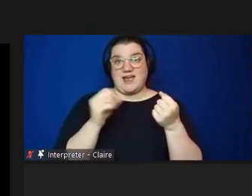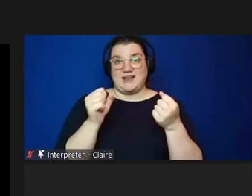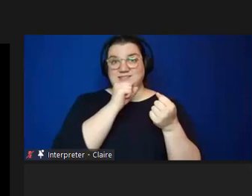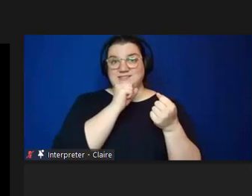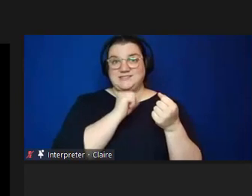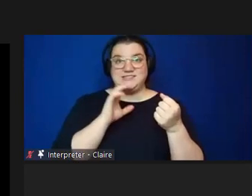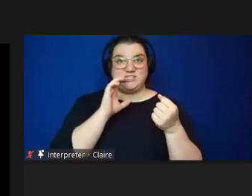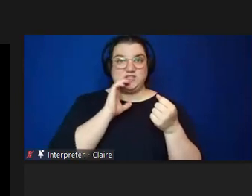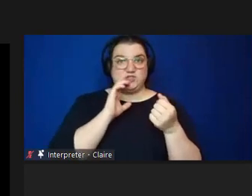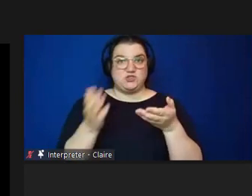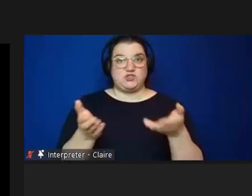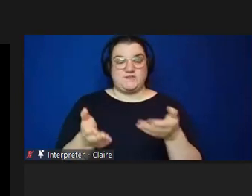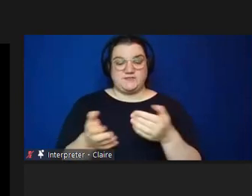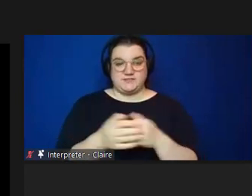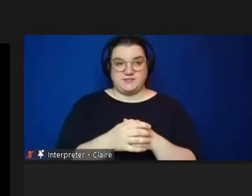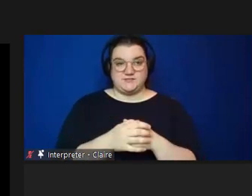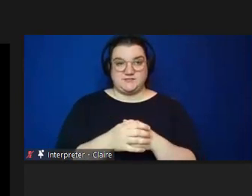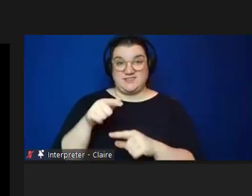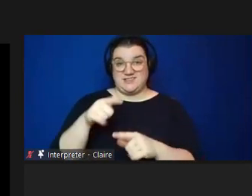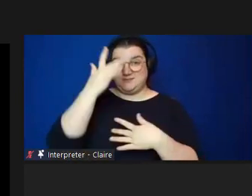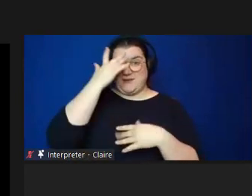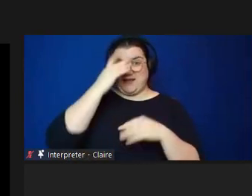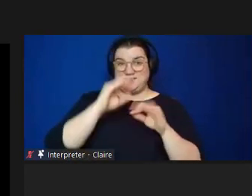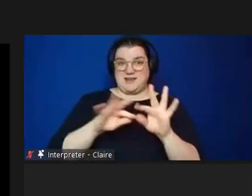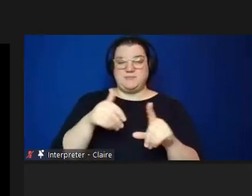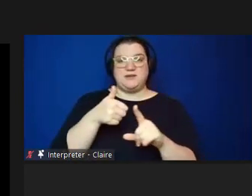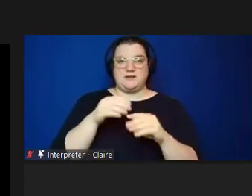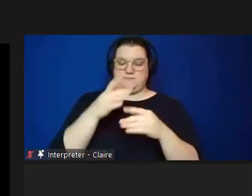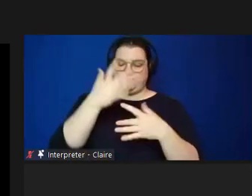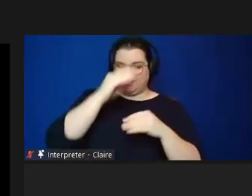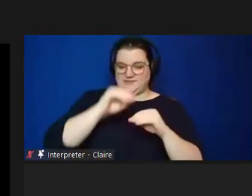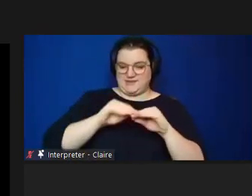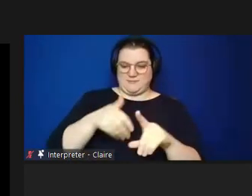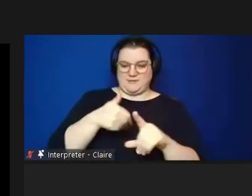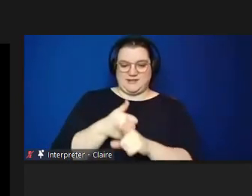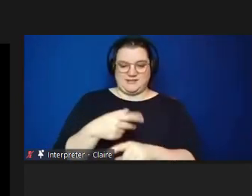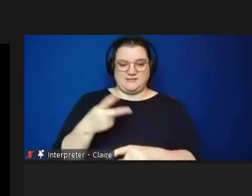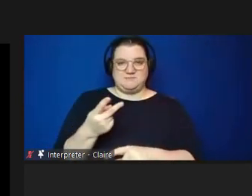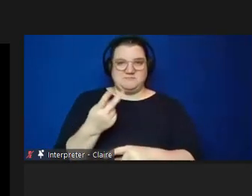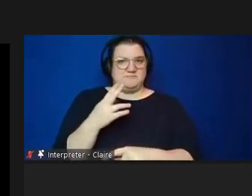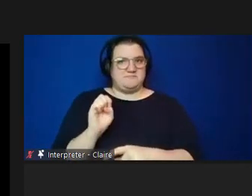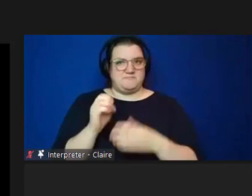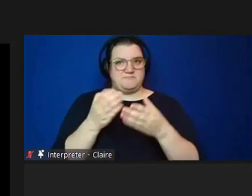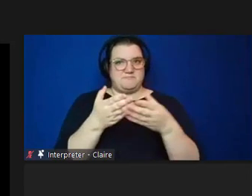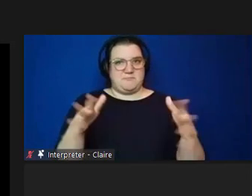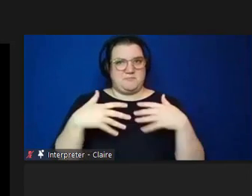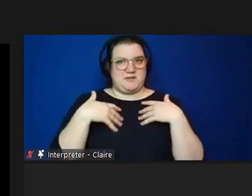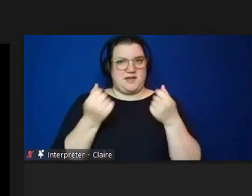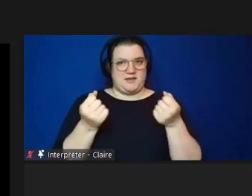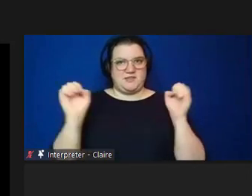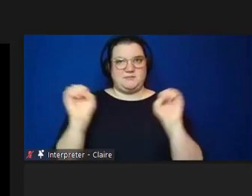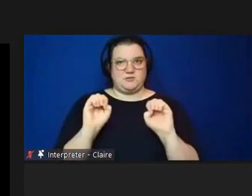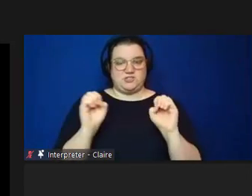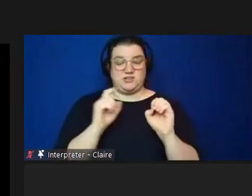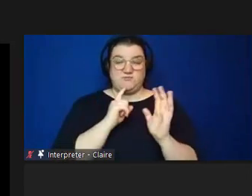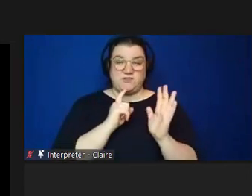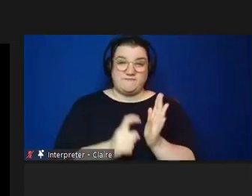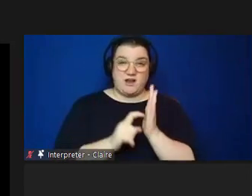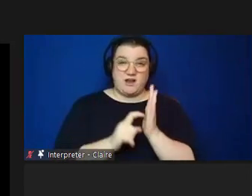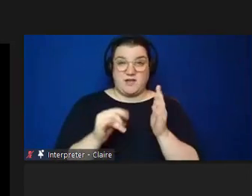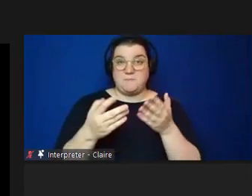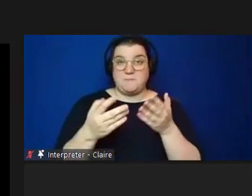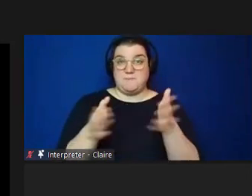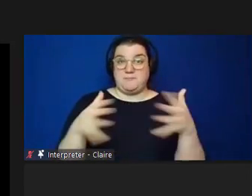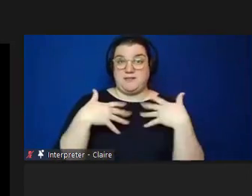this pandemic is a public health emergency, and it's really vital that public health is at the